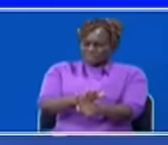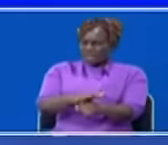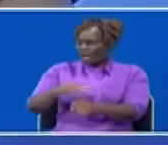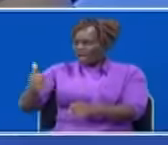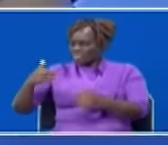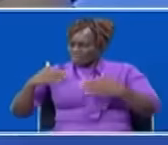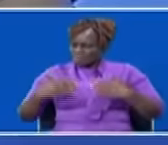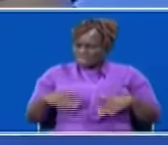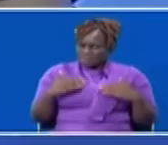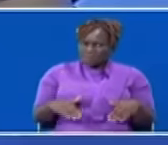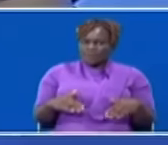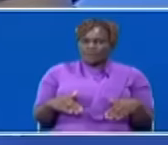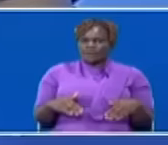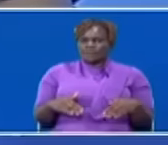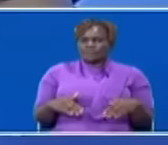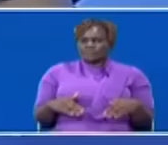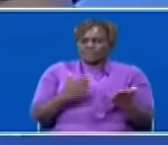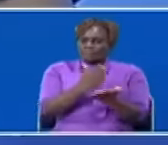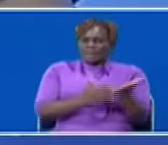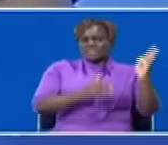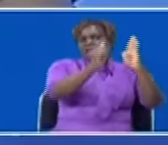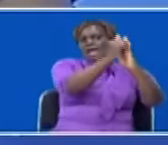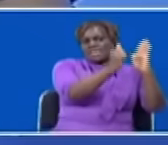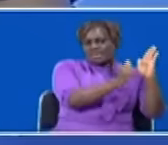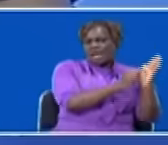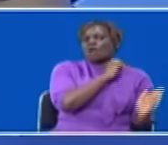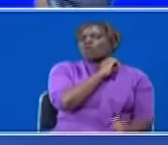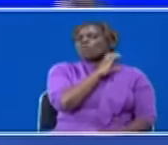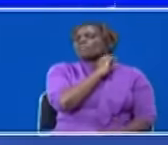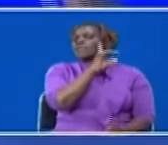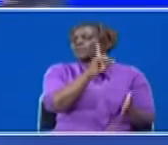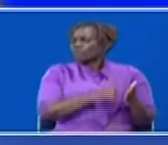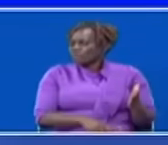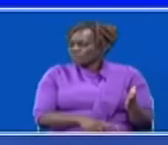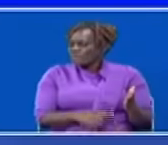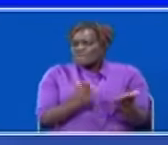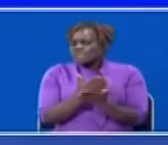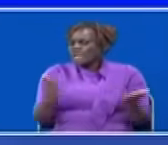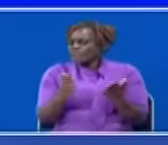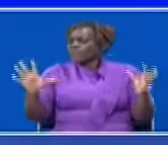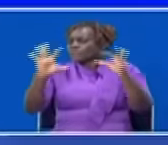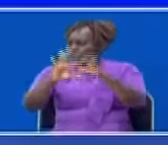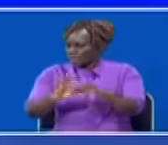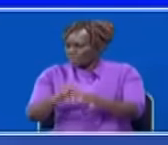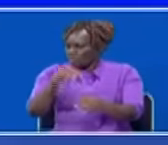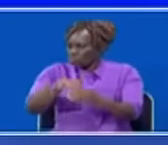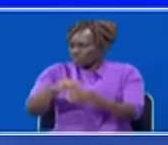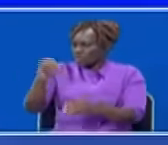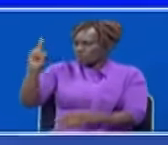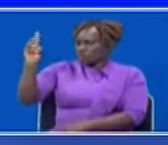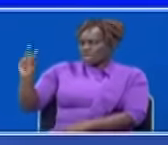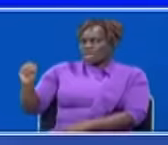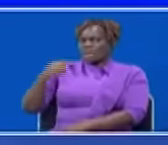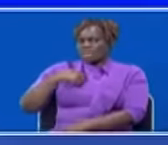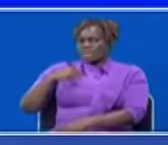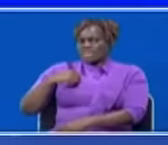people are part of this agenda. Mm-hmm. And what they are saying is, there is something that brought us together within ODM. And I'm a founding